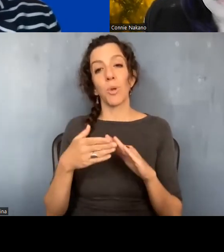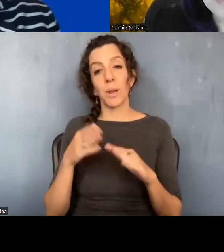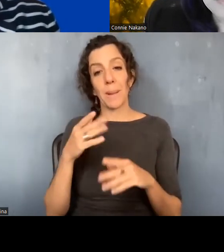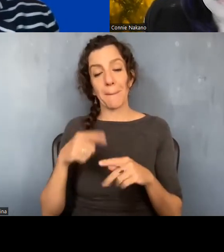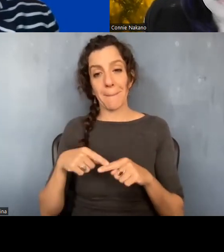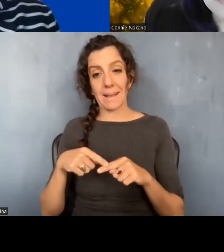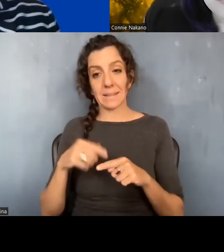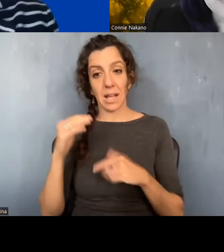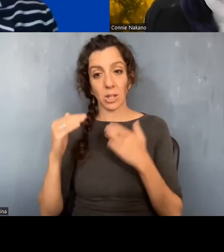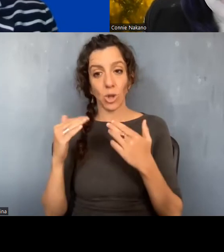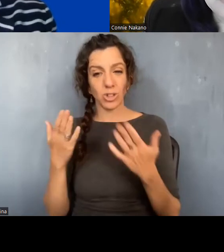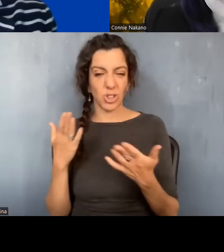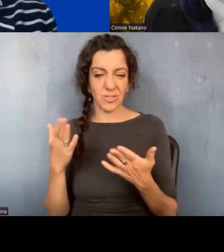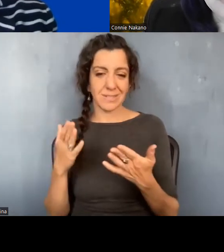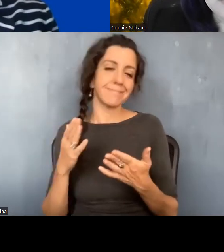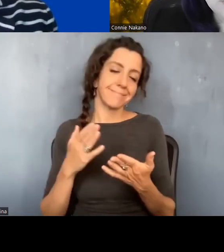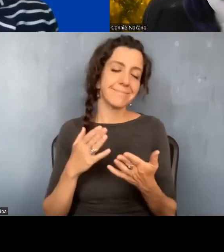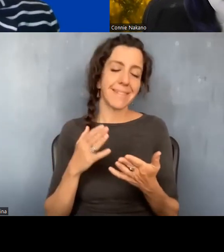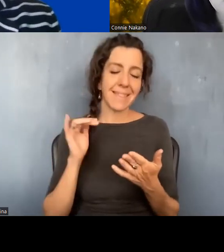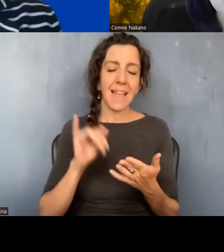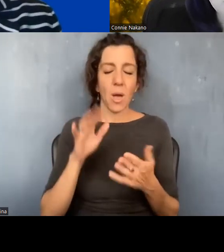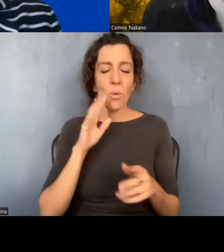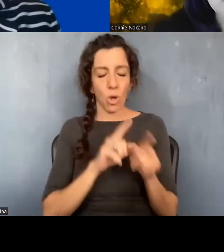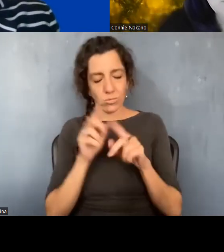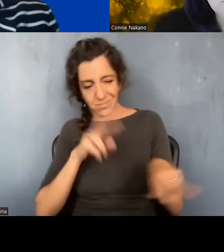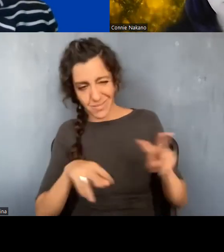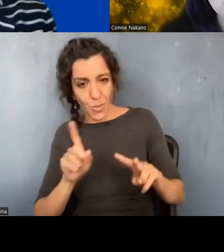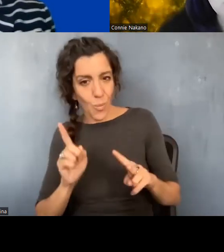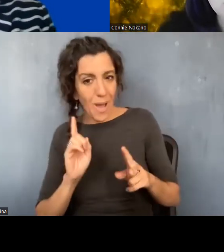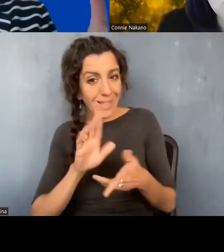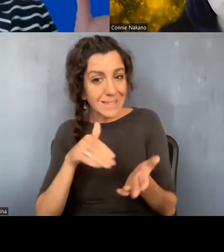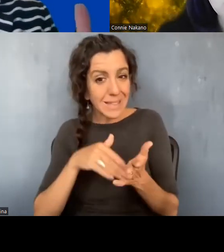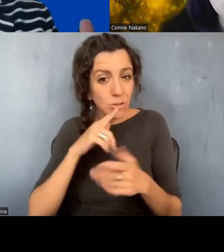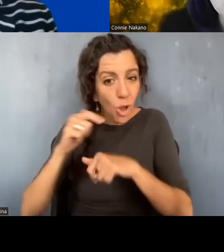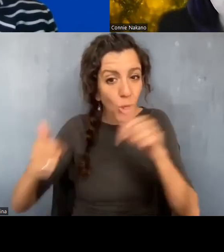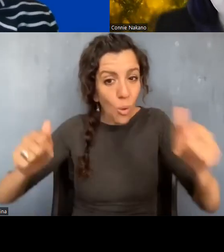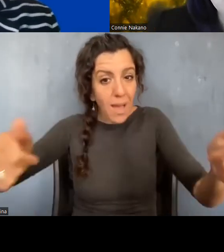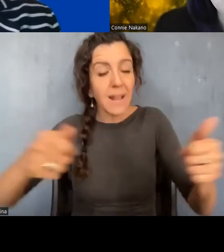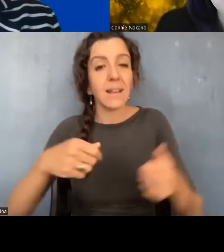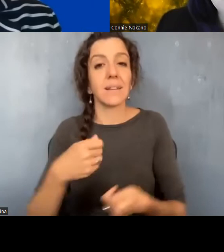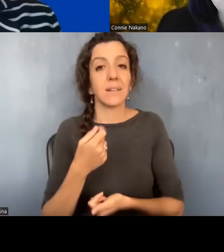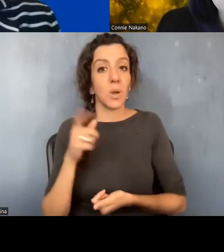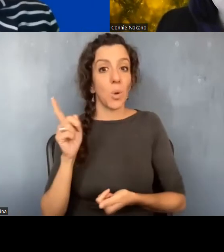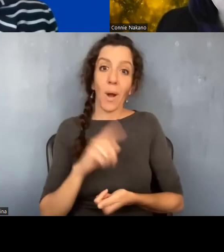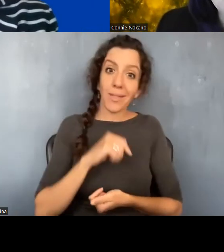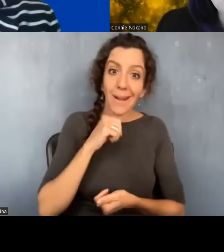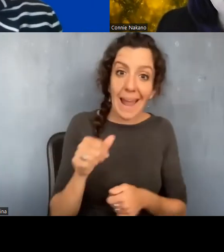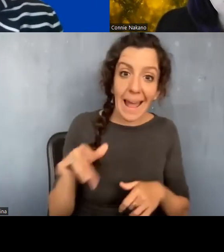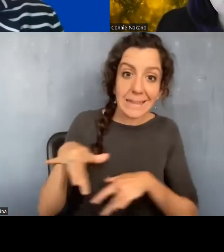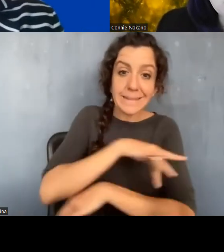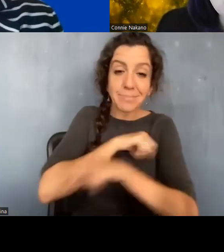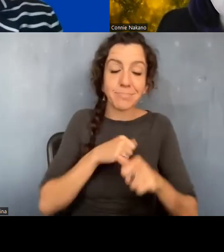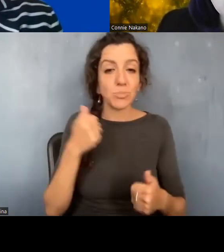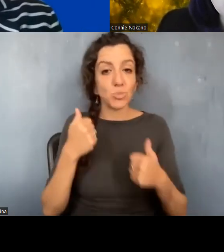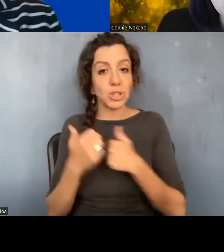healthcare. They will be examining where those centers are located. where they are not located, which